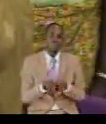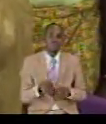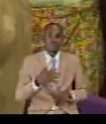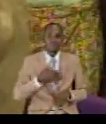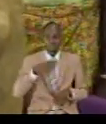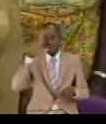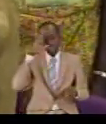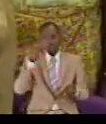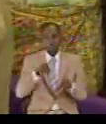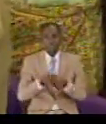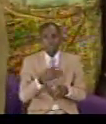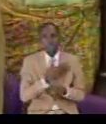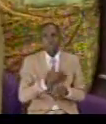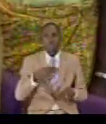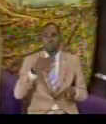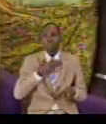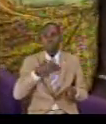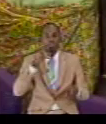Beloved,